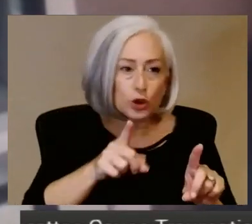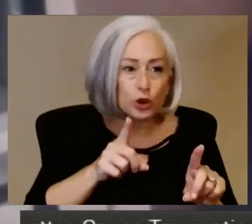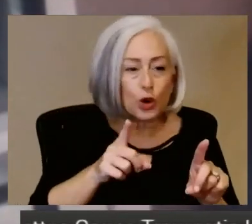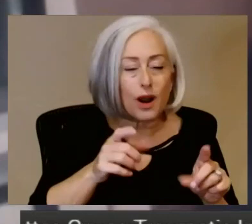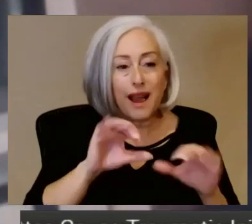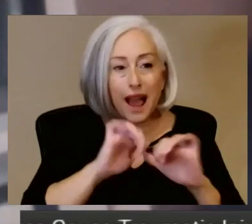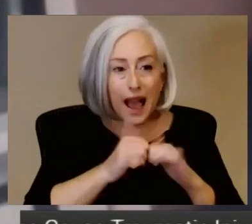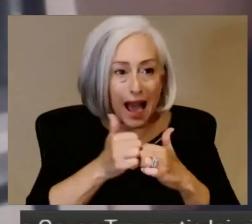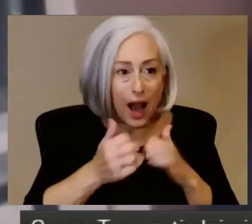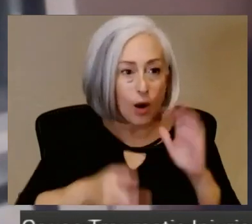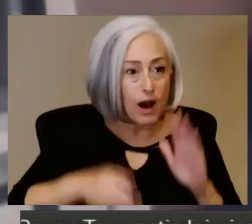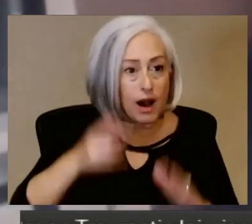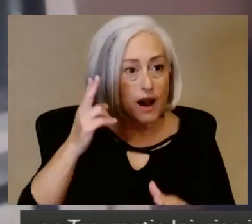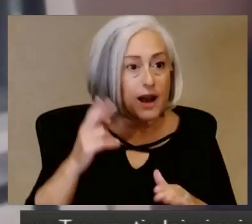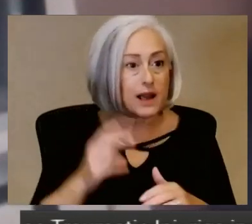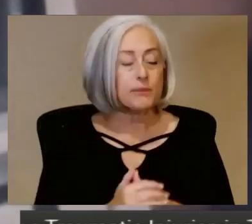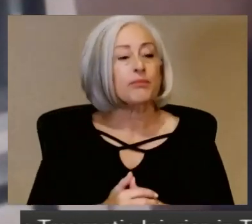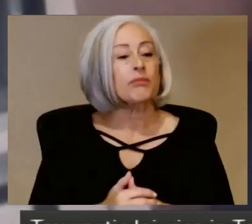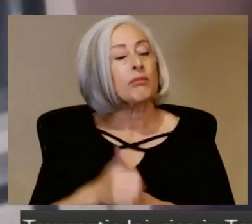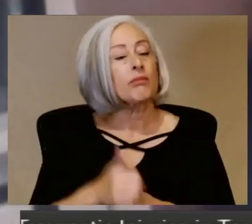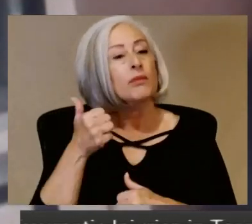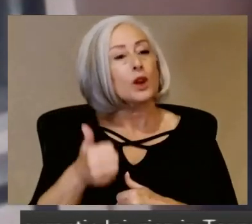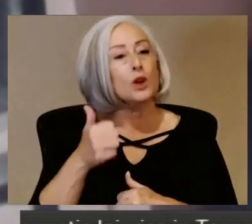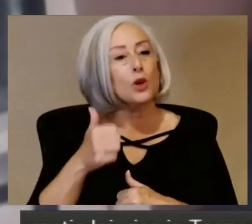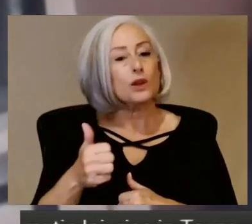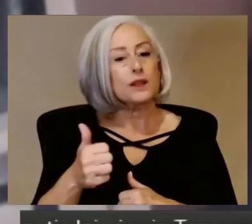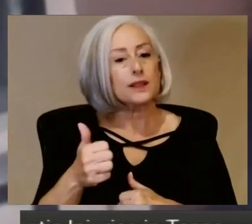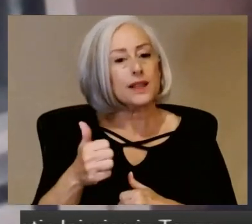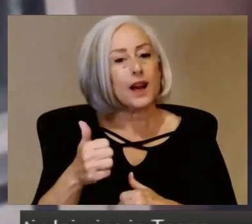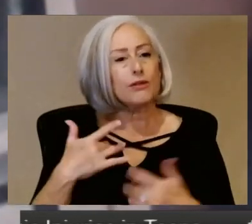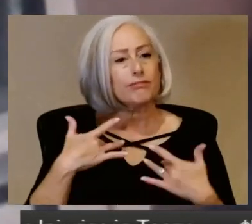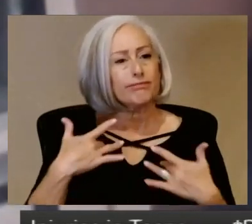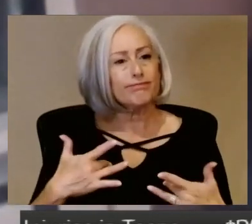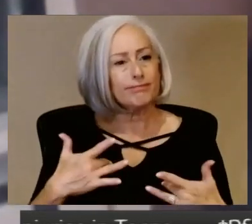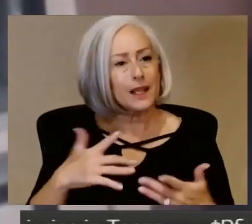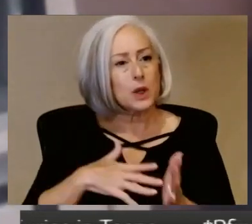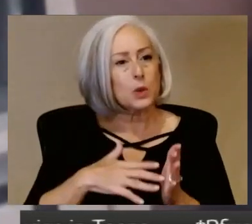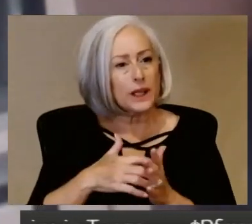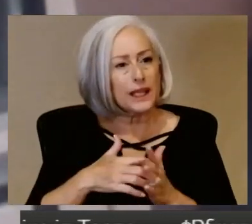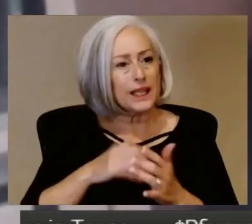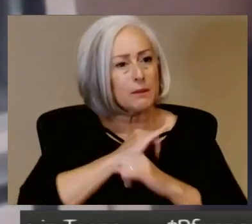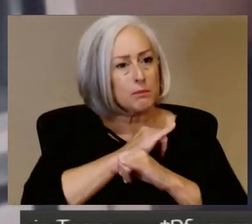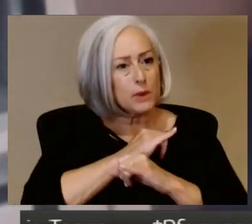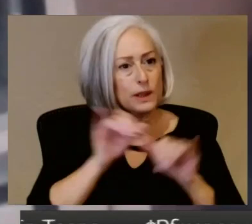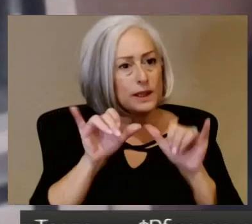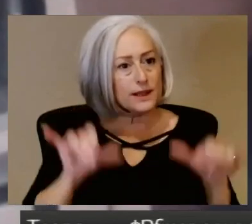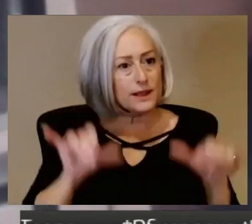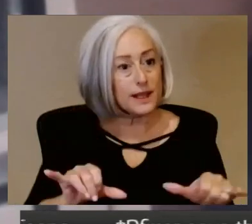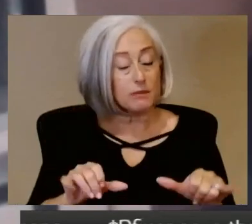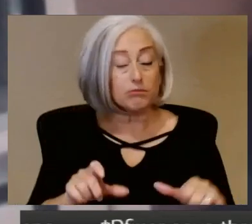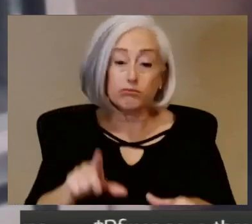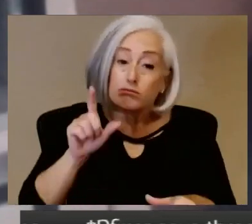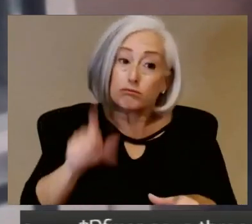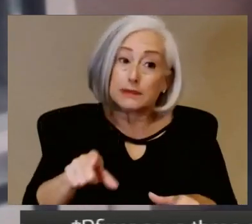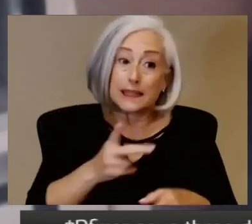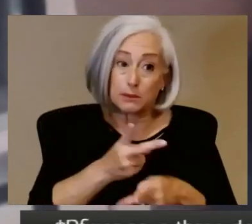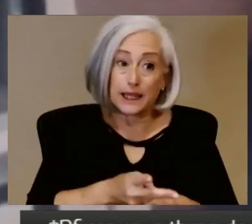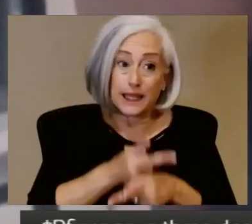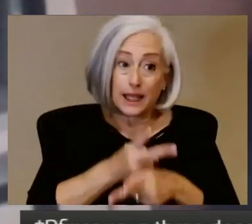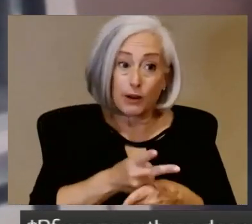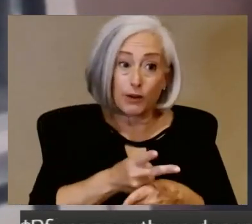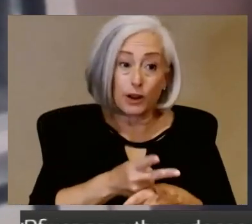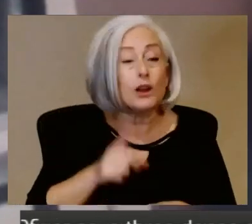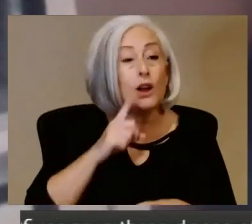are. And so if you're a person who's immunocompromised, this is a time to really be very careful. And for the rest of us, I think there's also a